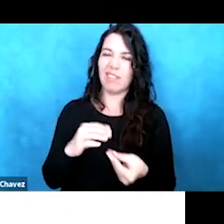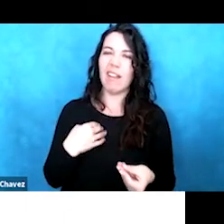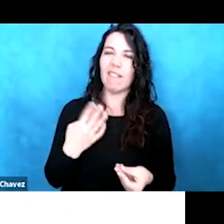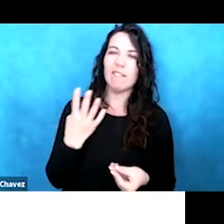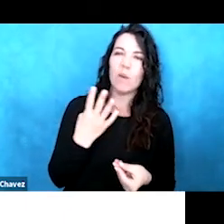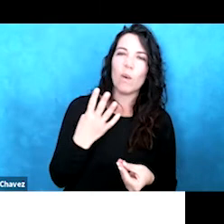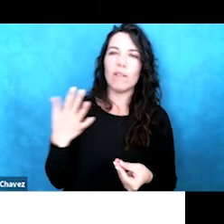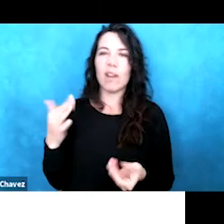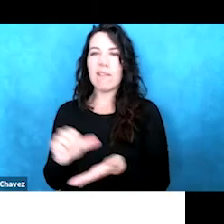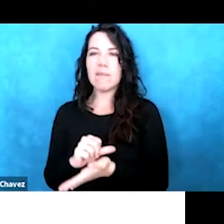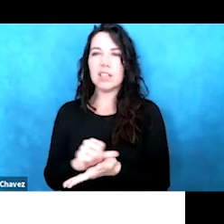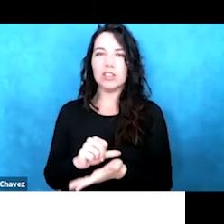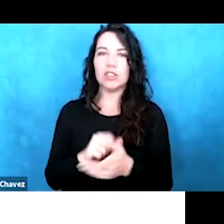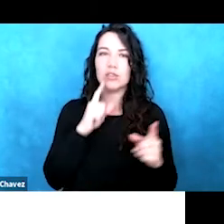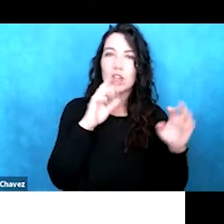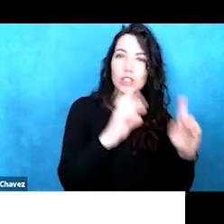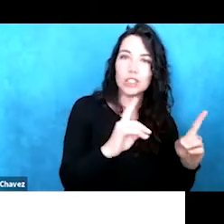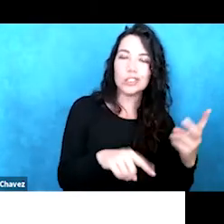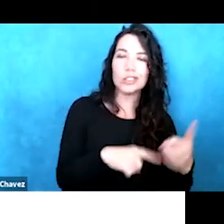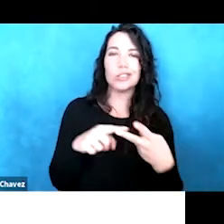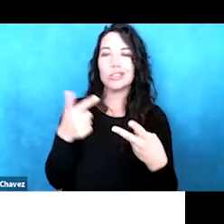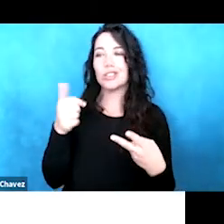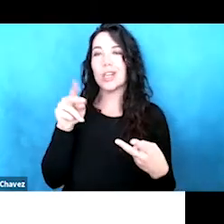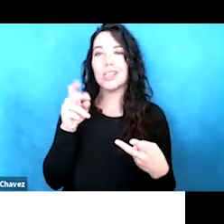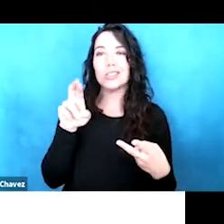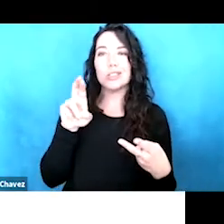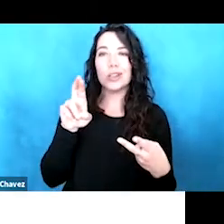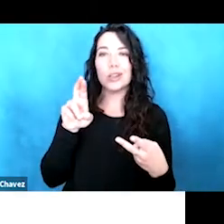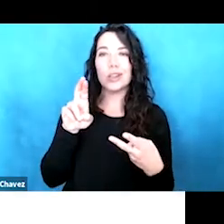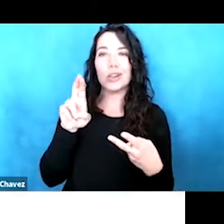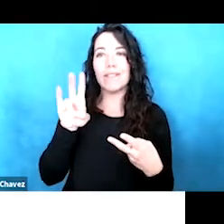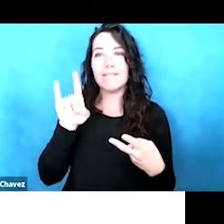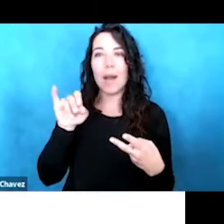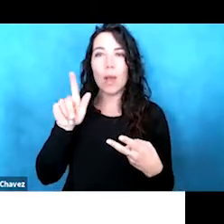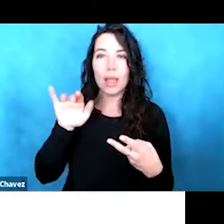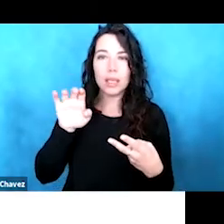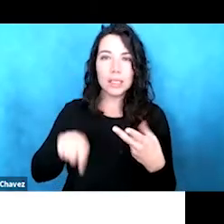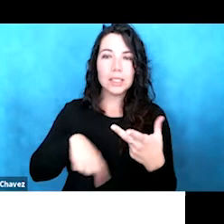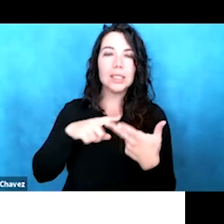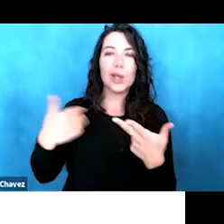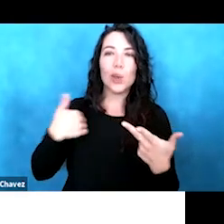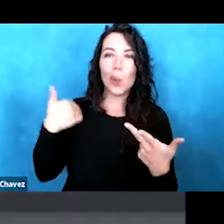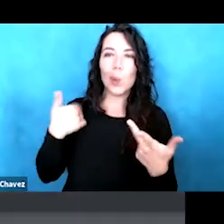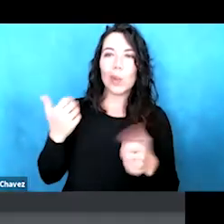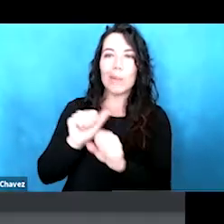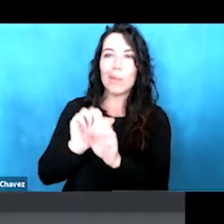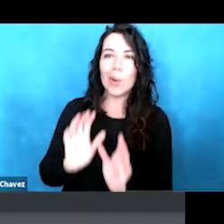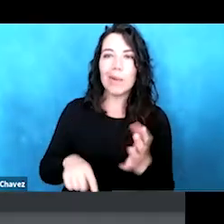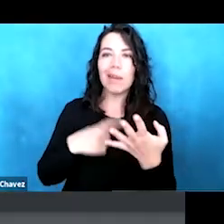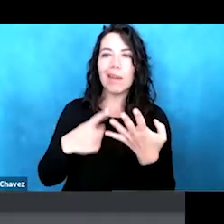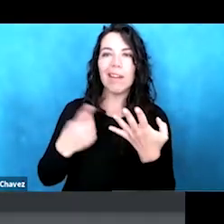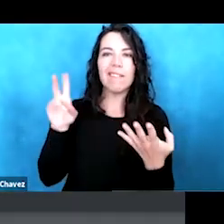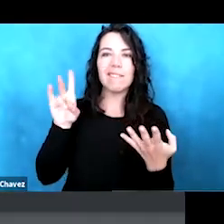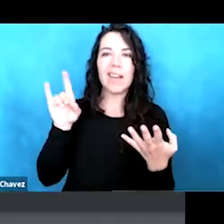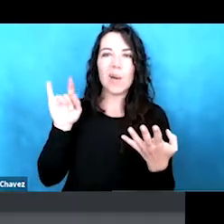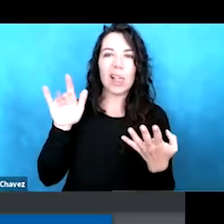and gender-based violence, health, violence prevention, peace and security, and youth employment. And each of these, provide